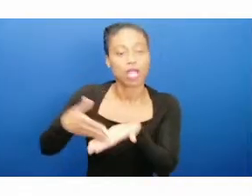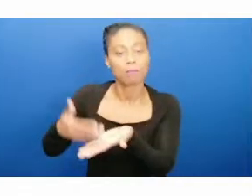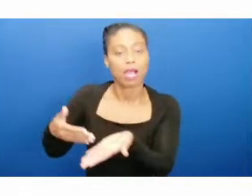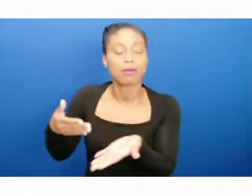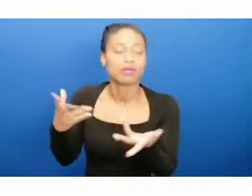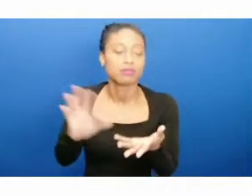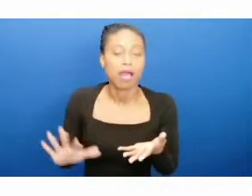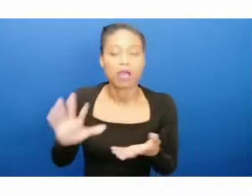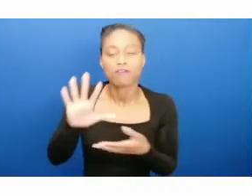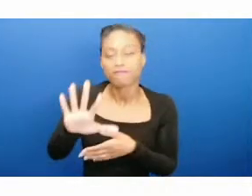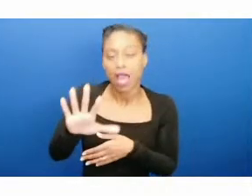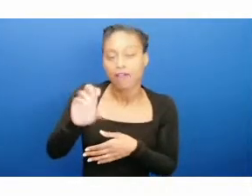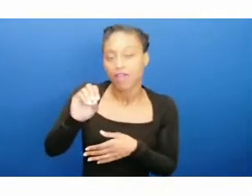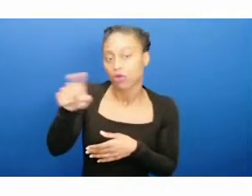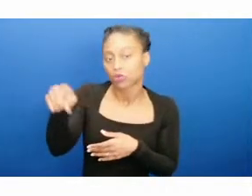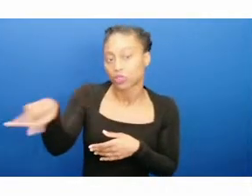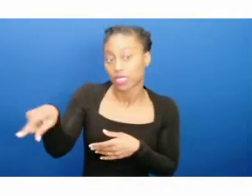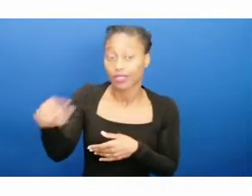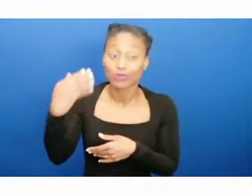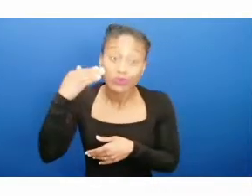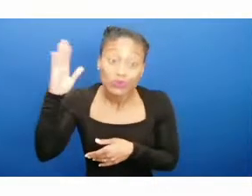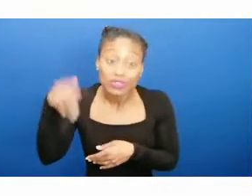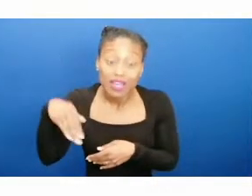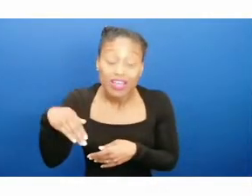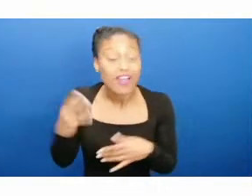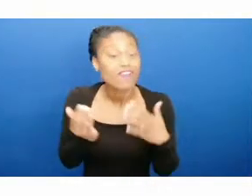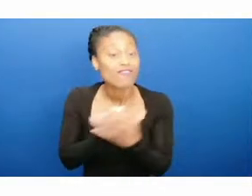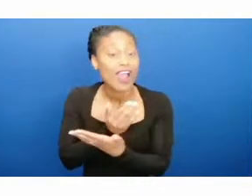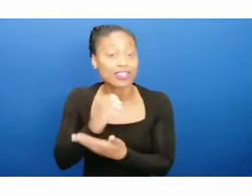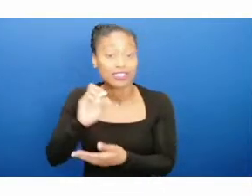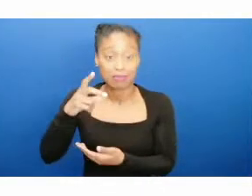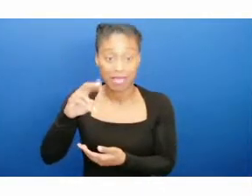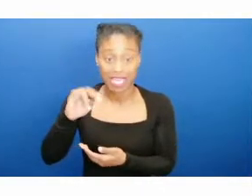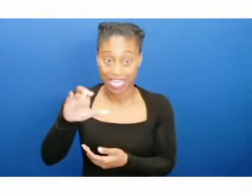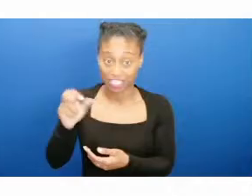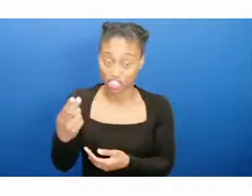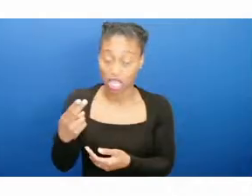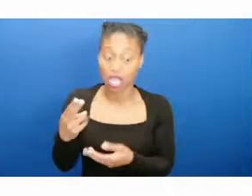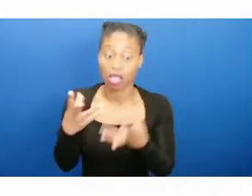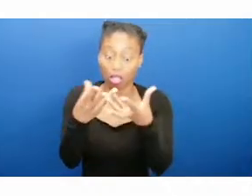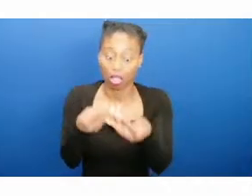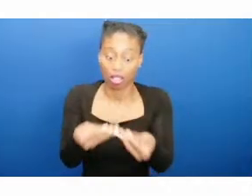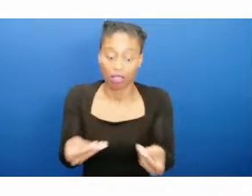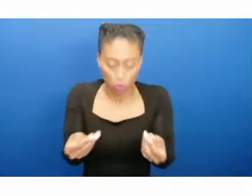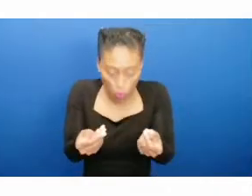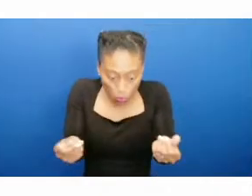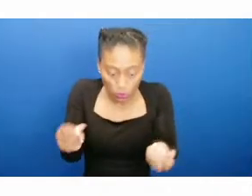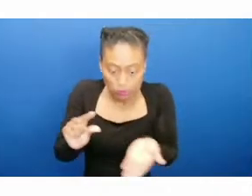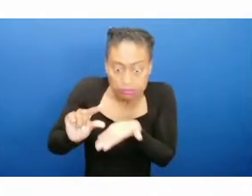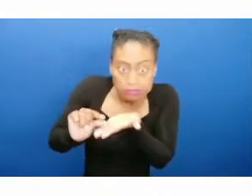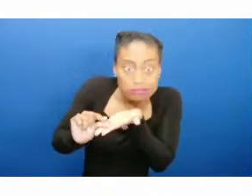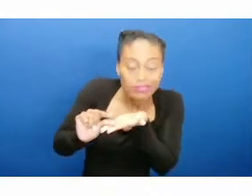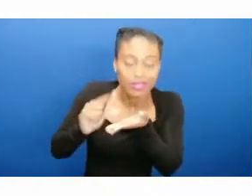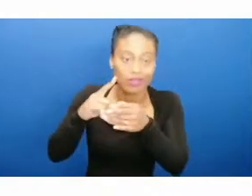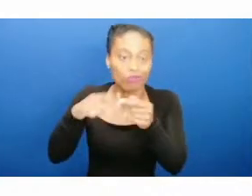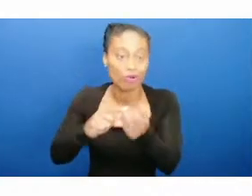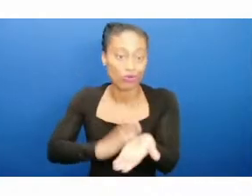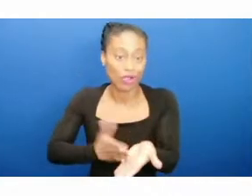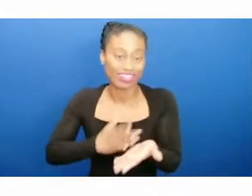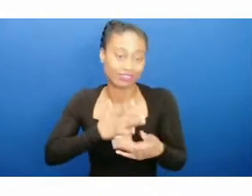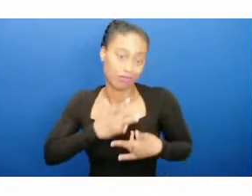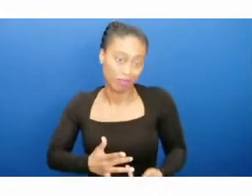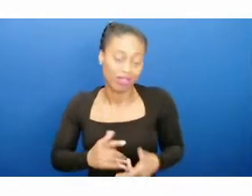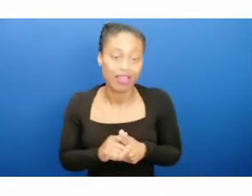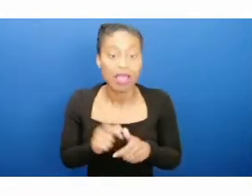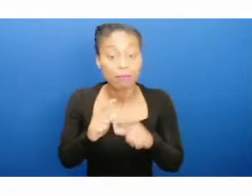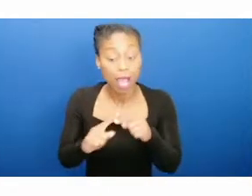5 ounces. And you know that fresh spinach cooks down a lot when you cook it typically. So it looks like quite a bit,